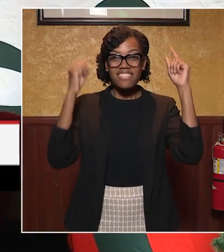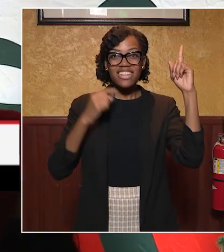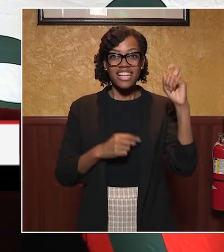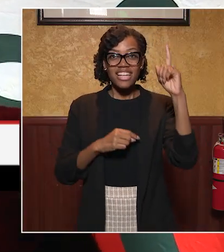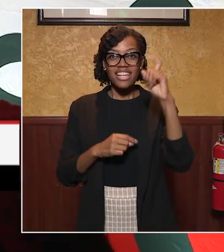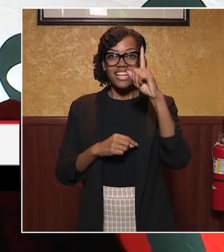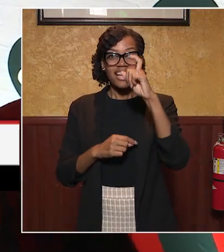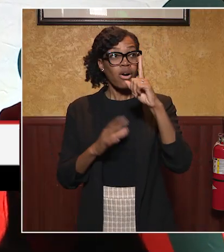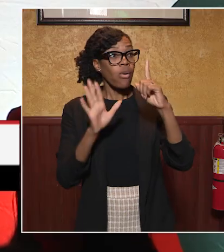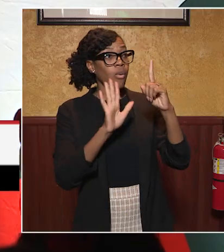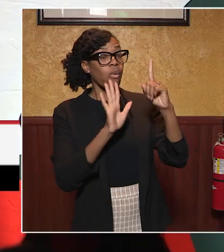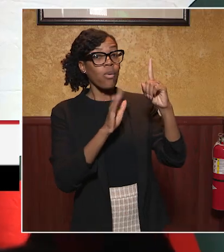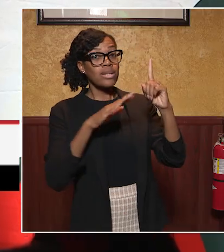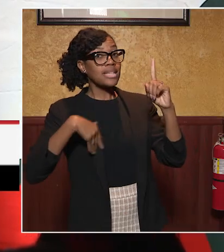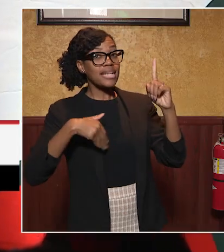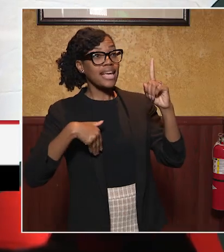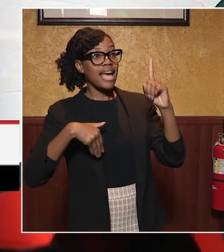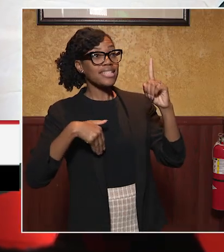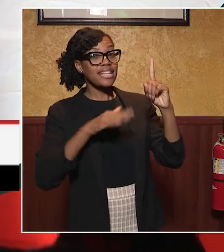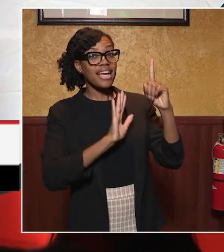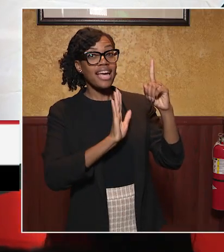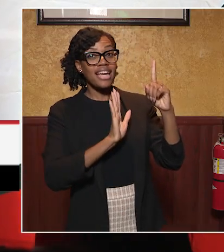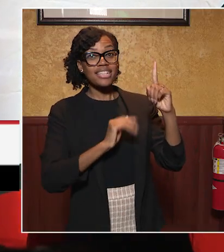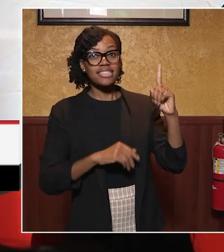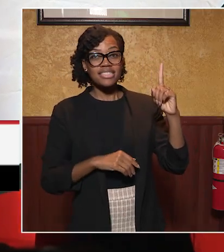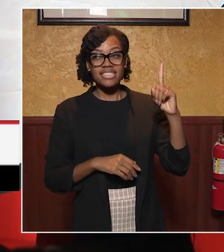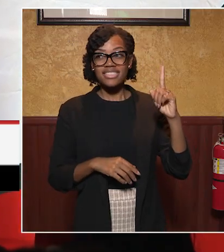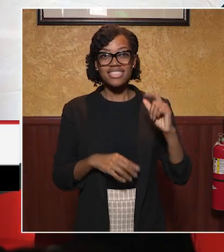Oh, see, yet another one. Not yet?